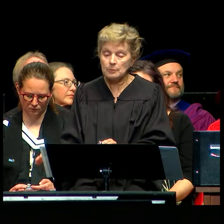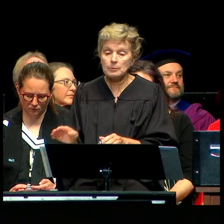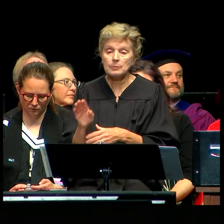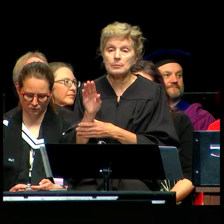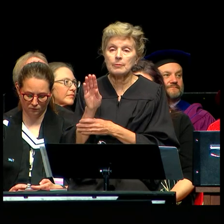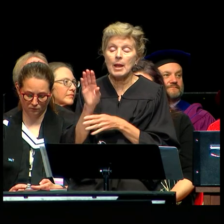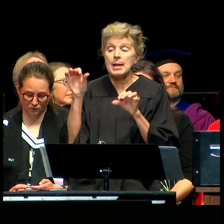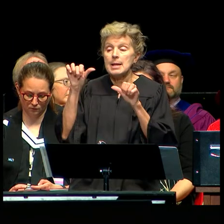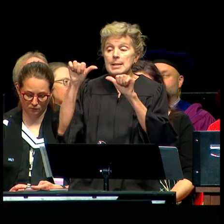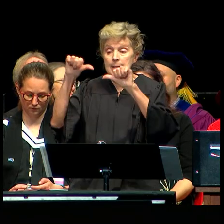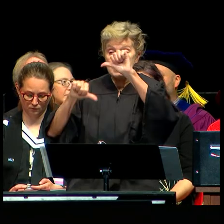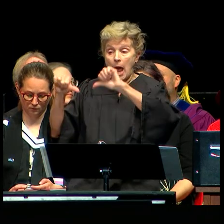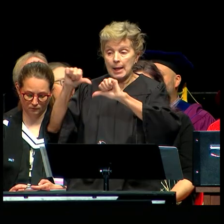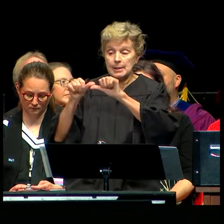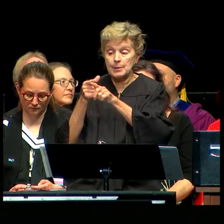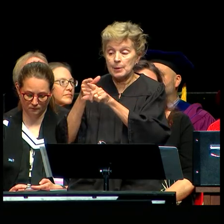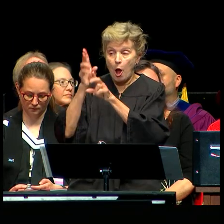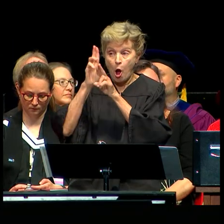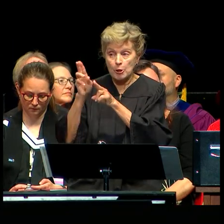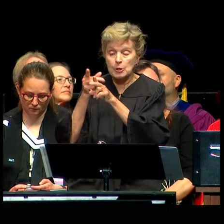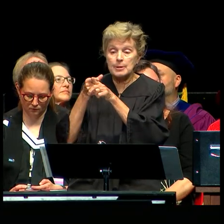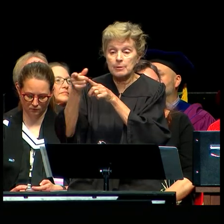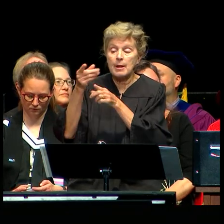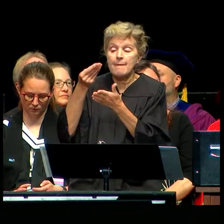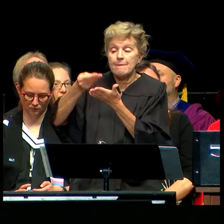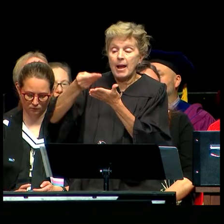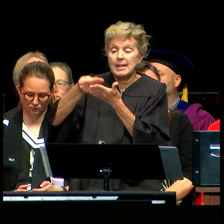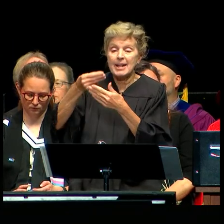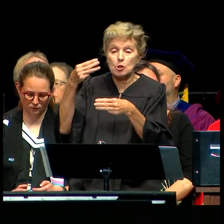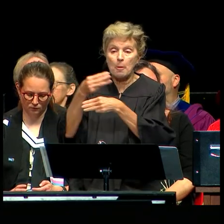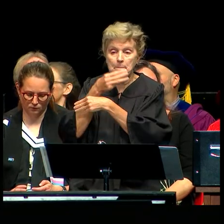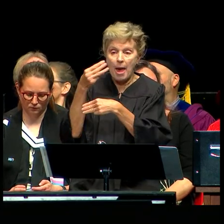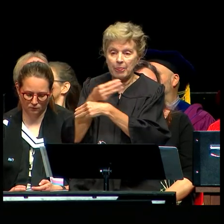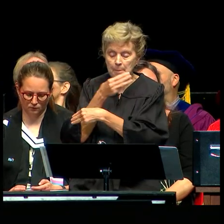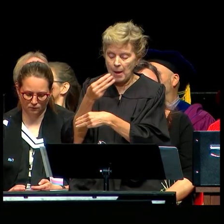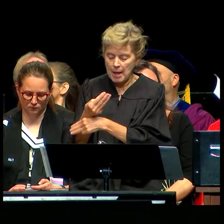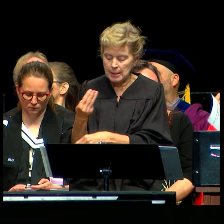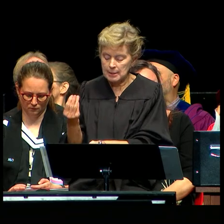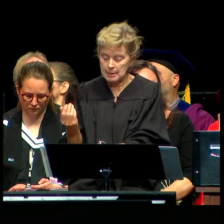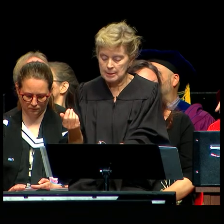Bachelor of Science, Honors in Financial Mathematics.